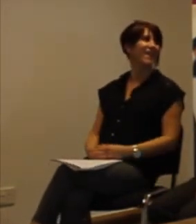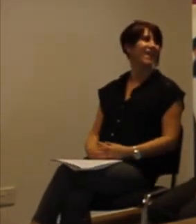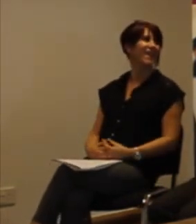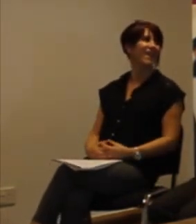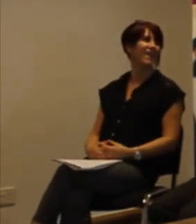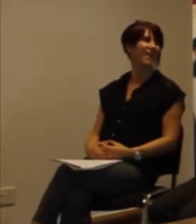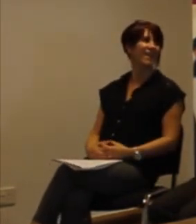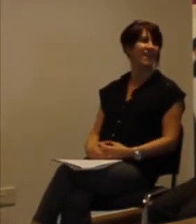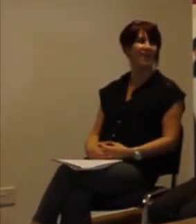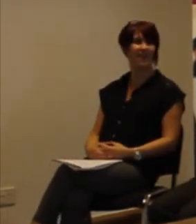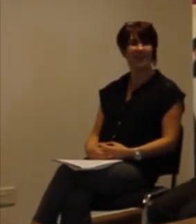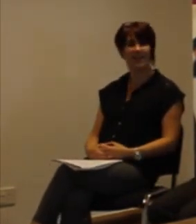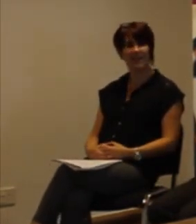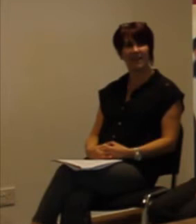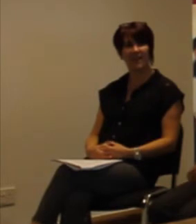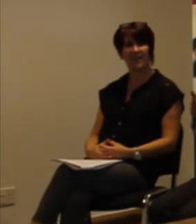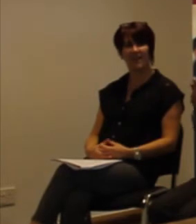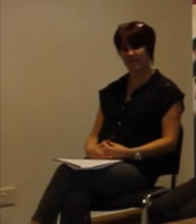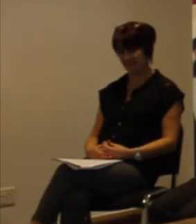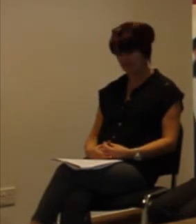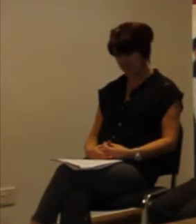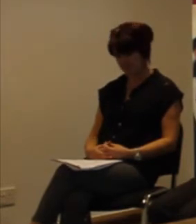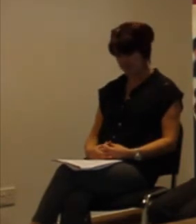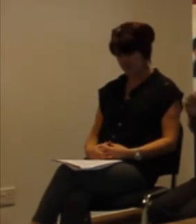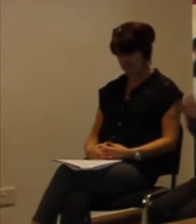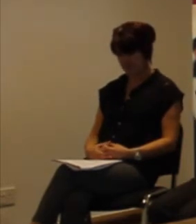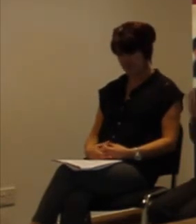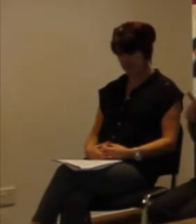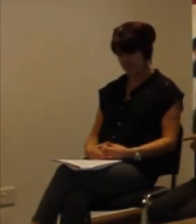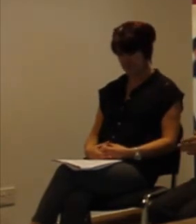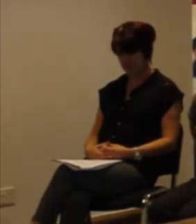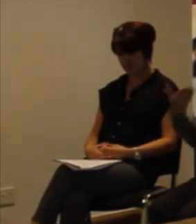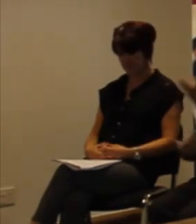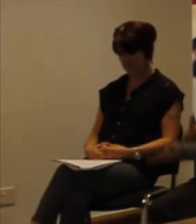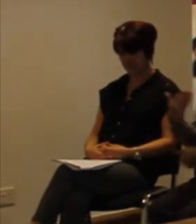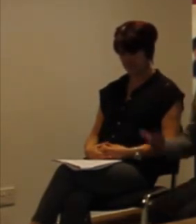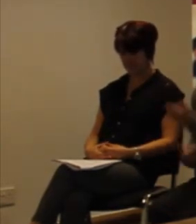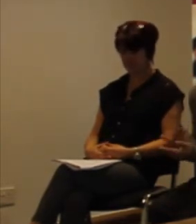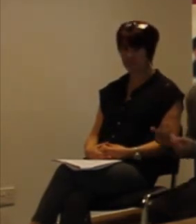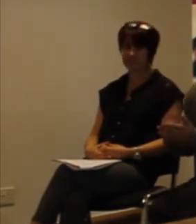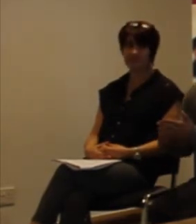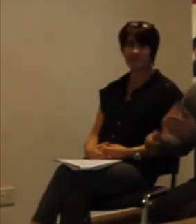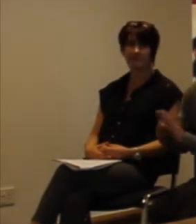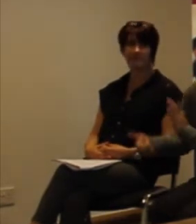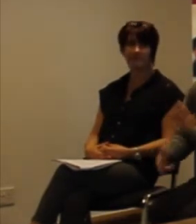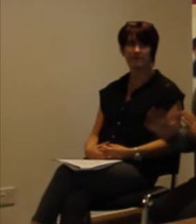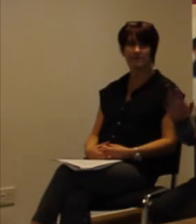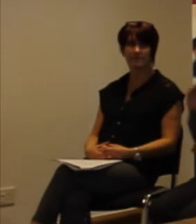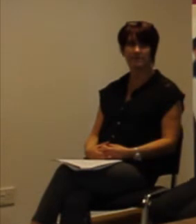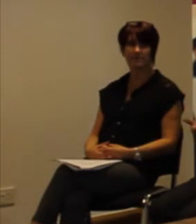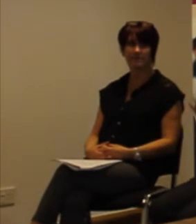Okay. The signer should not give the learner an unfair advantage by explanation or clarification. So a